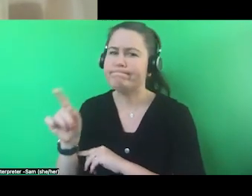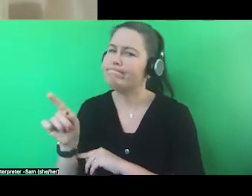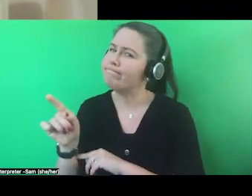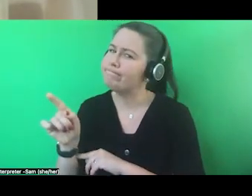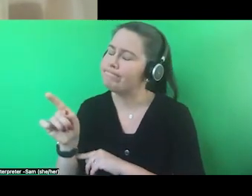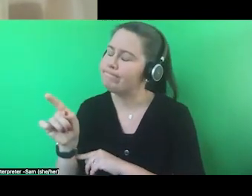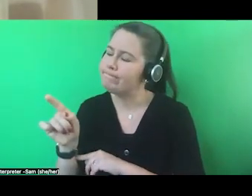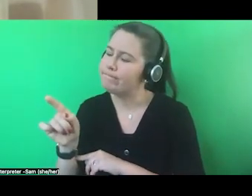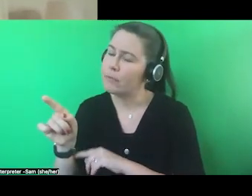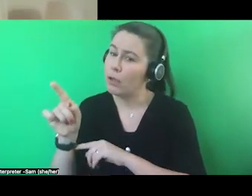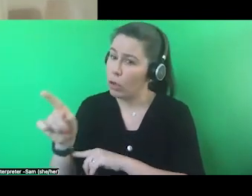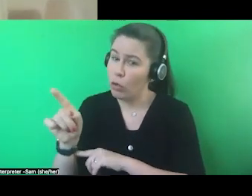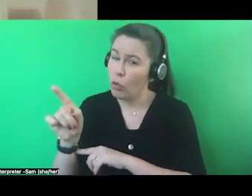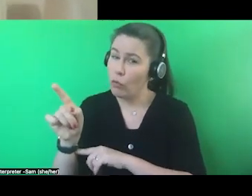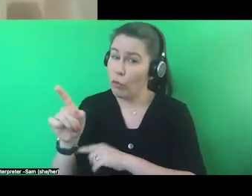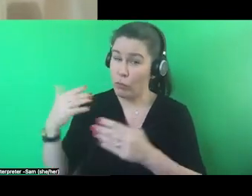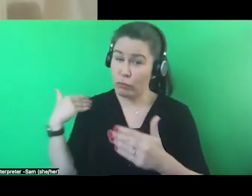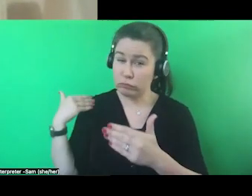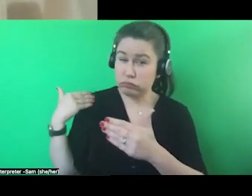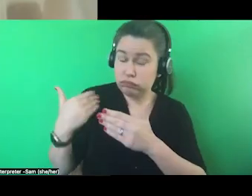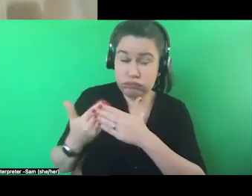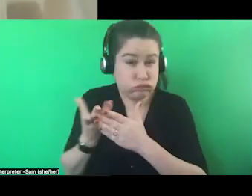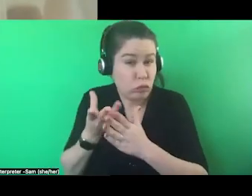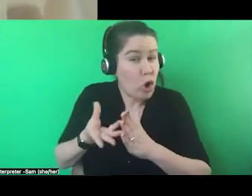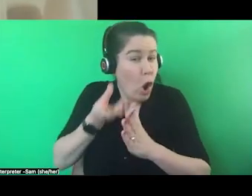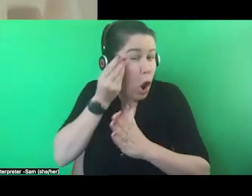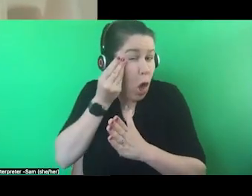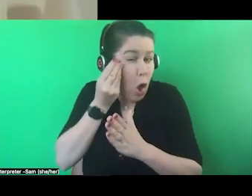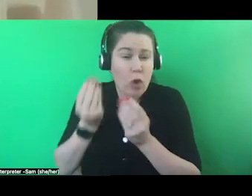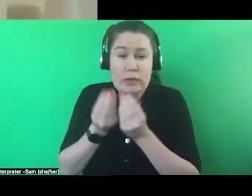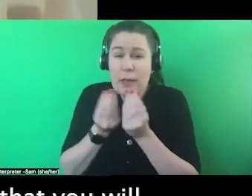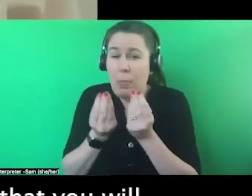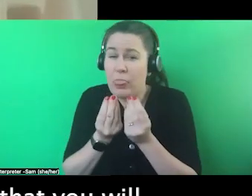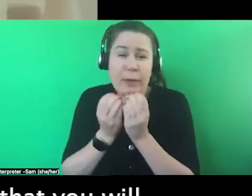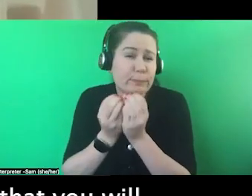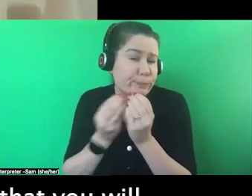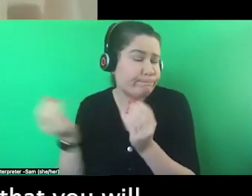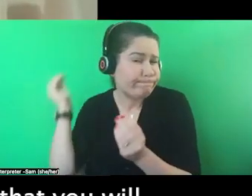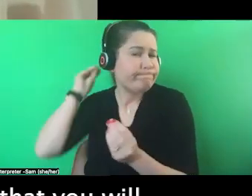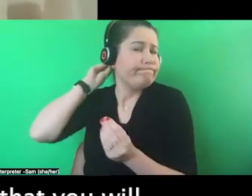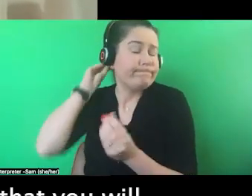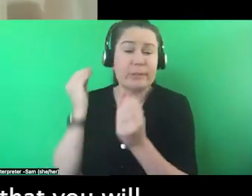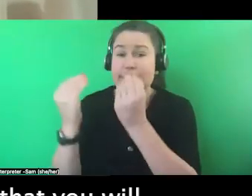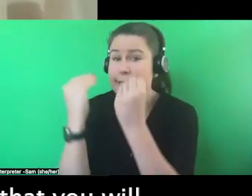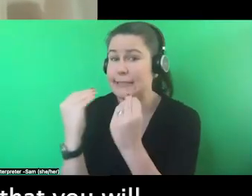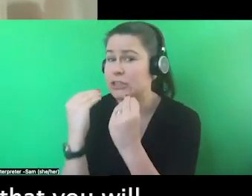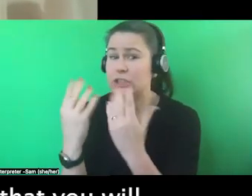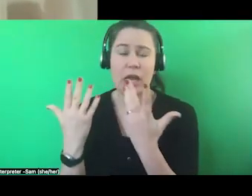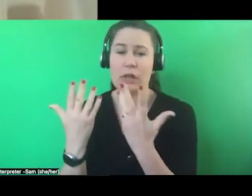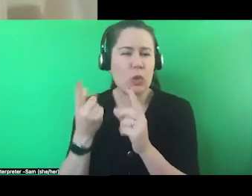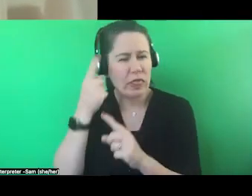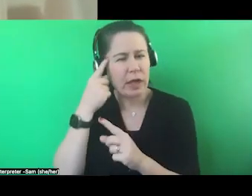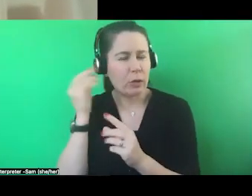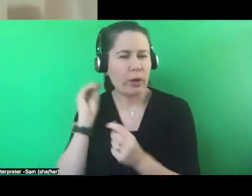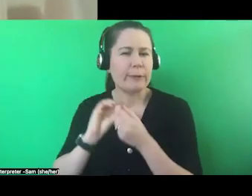what do you take with you into the future? Something you learned, something, a teaching, something that you will remember,